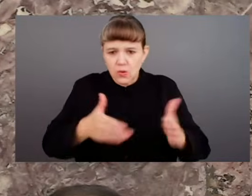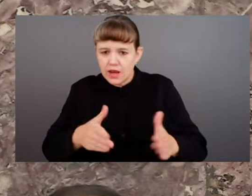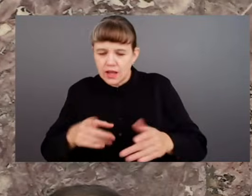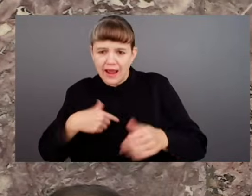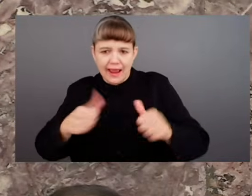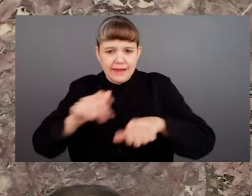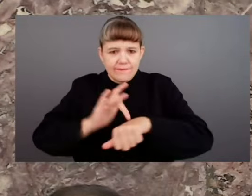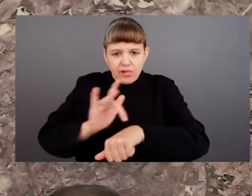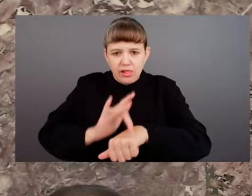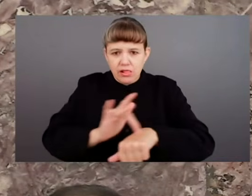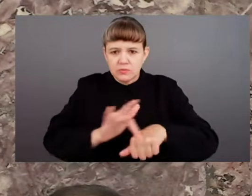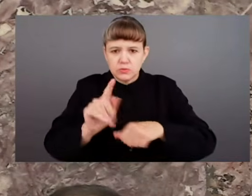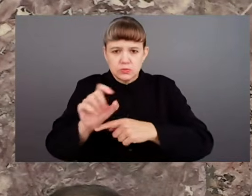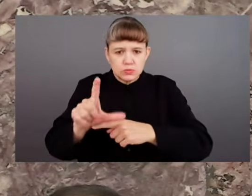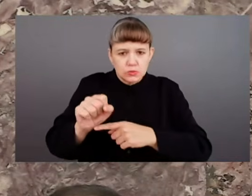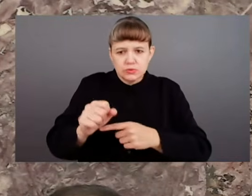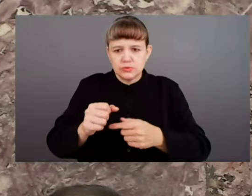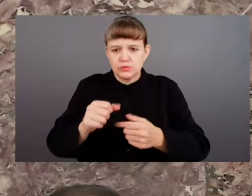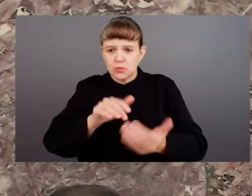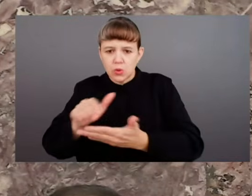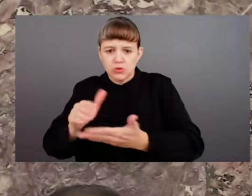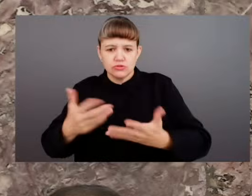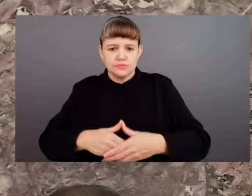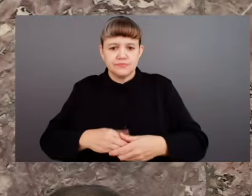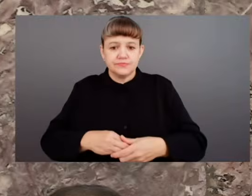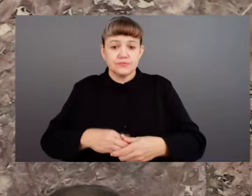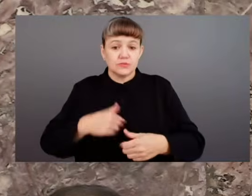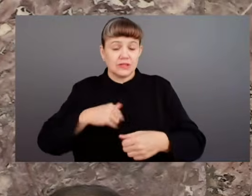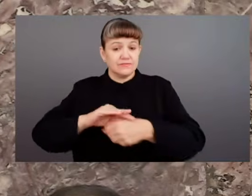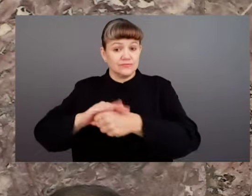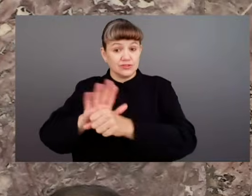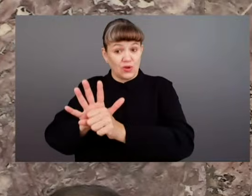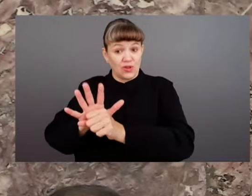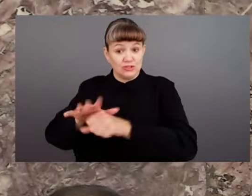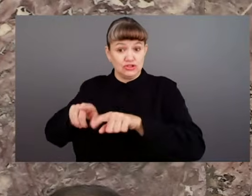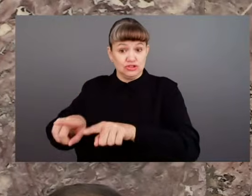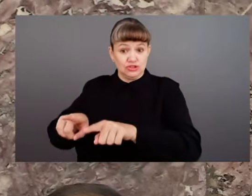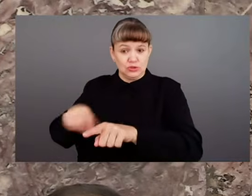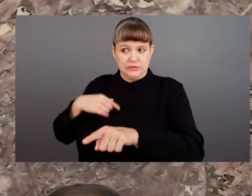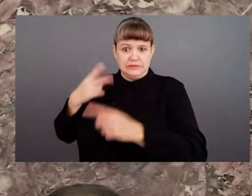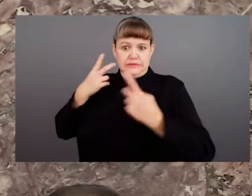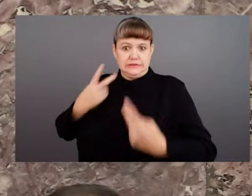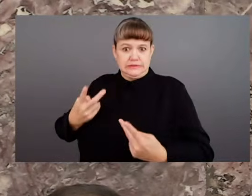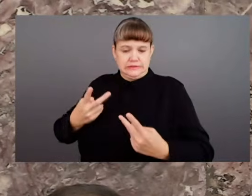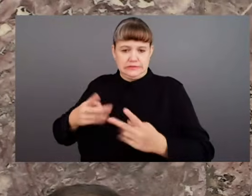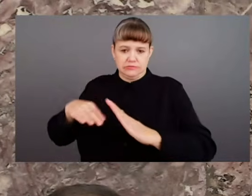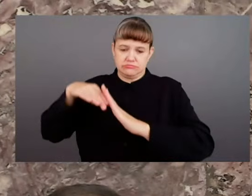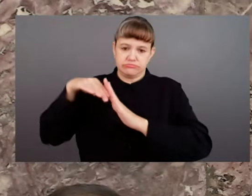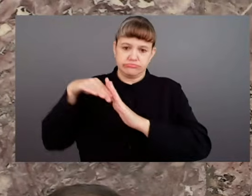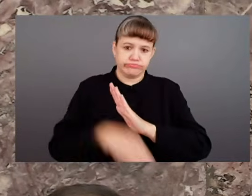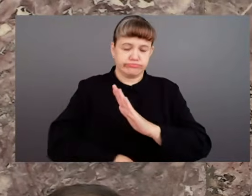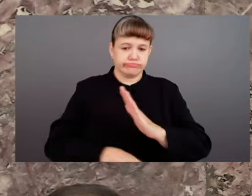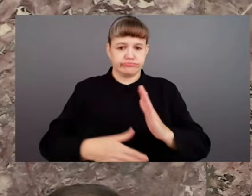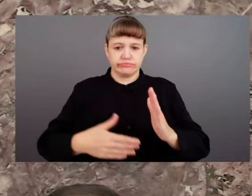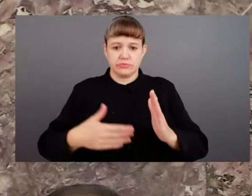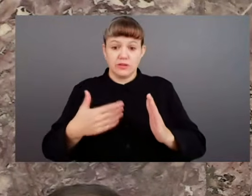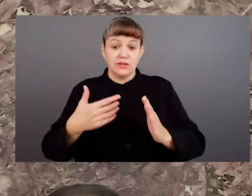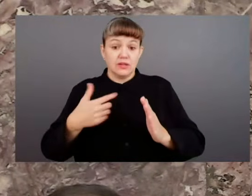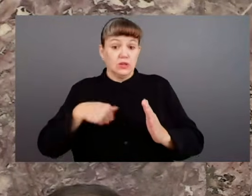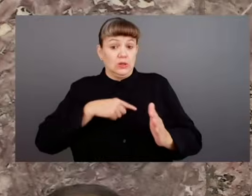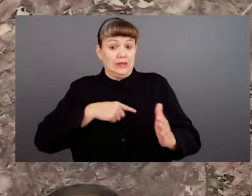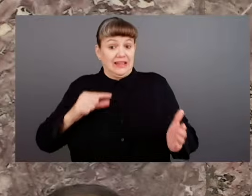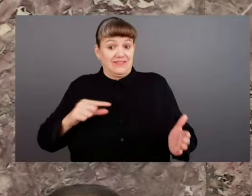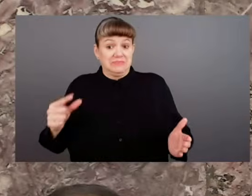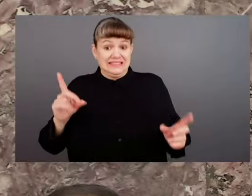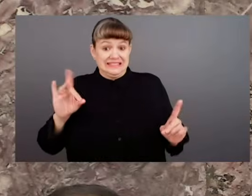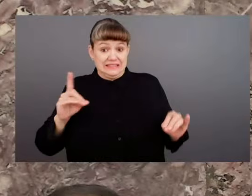the pandemic just how terrible things got, and we took action as a government in pursuing decriminalization,